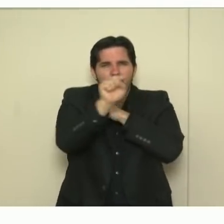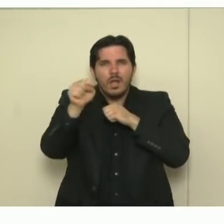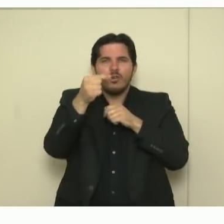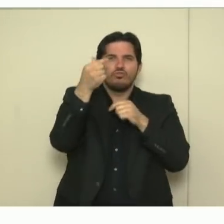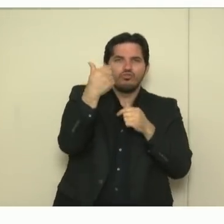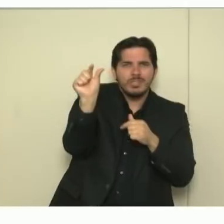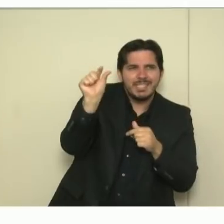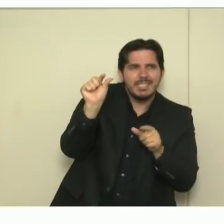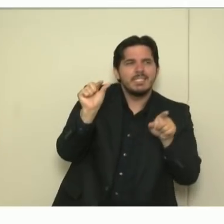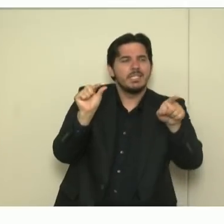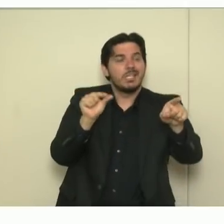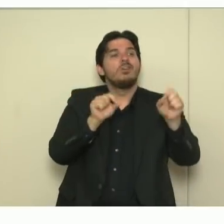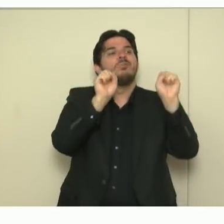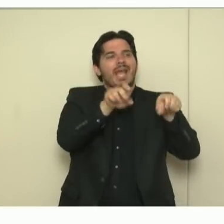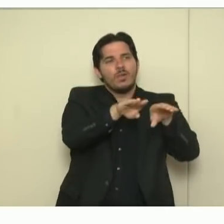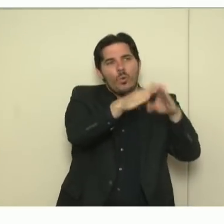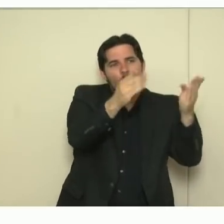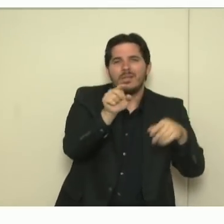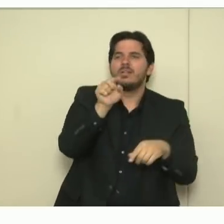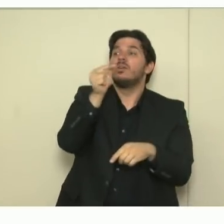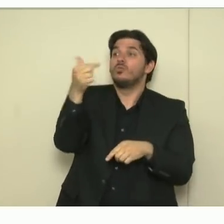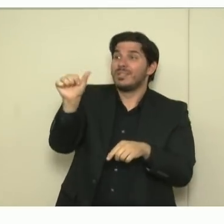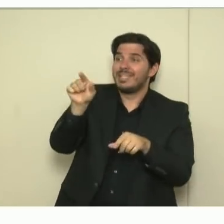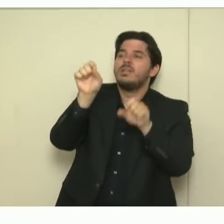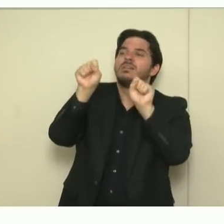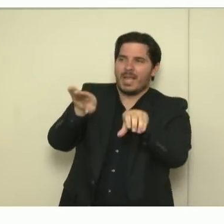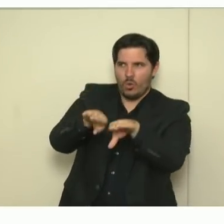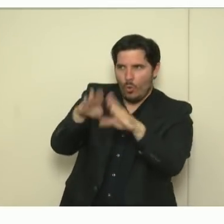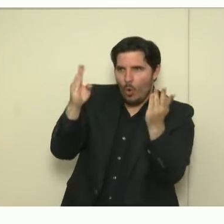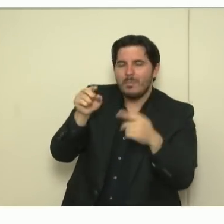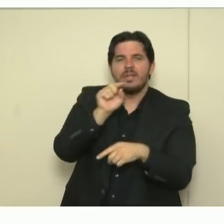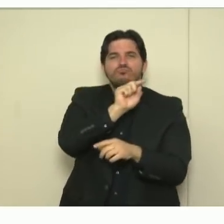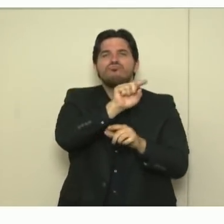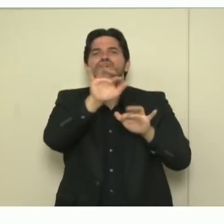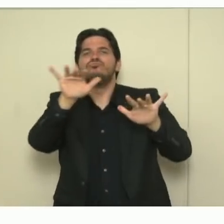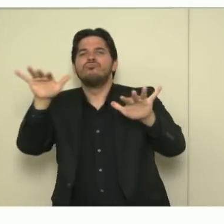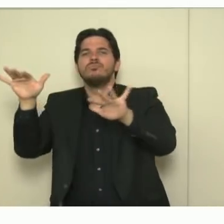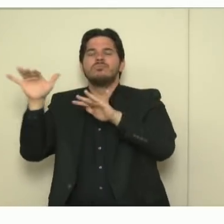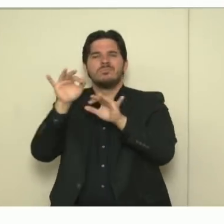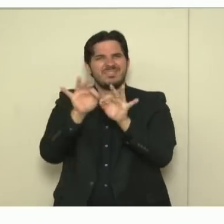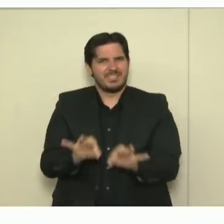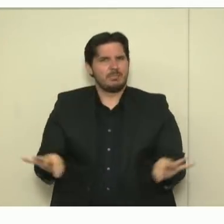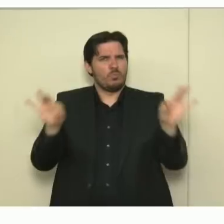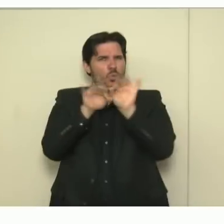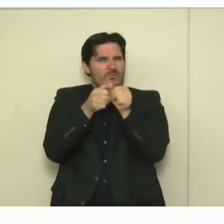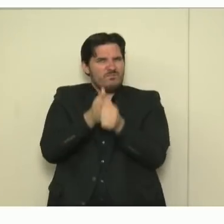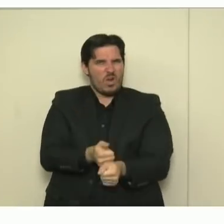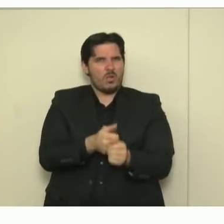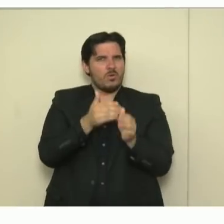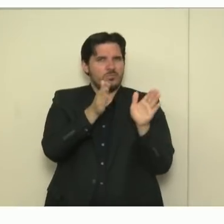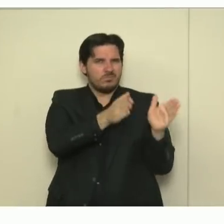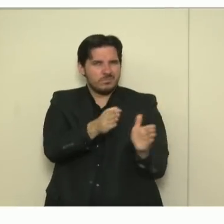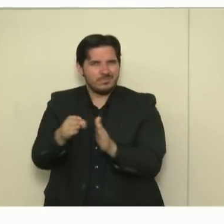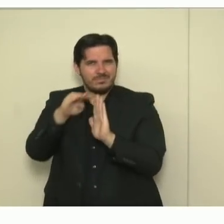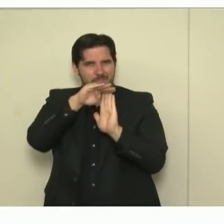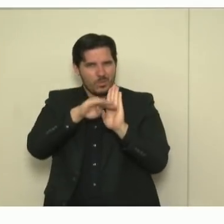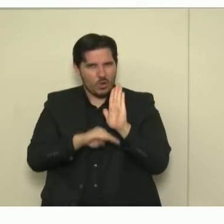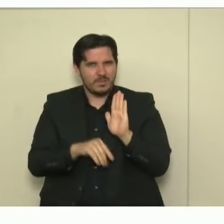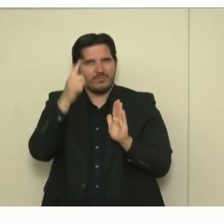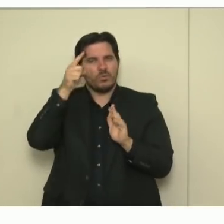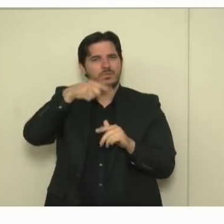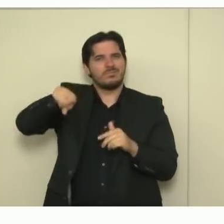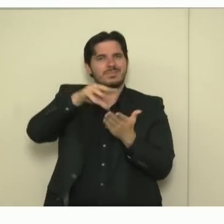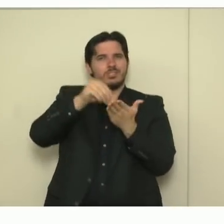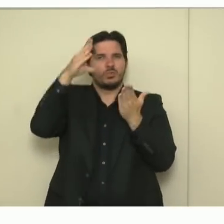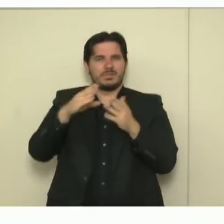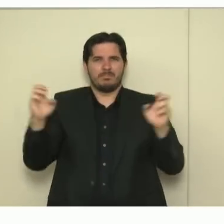and more students back onto campus as those public health conditions do allow for the return for students in the hybrid